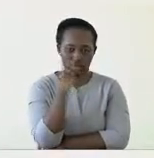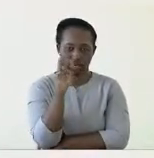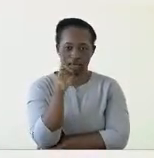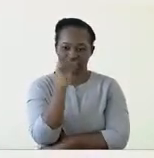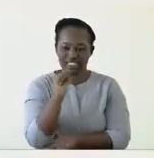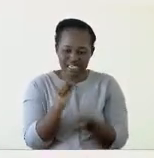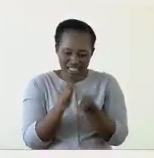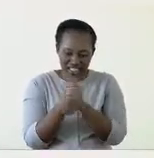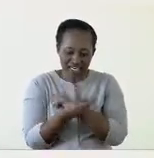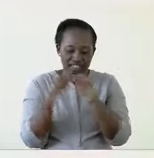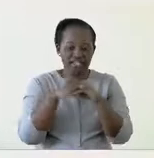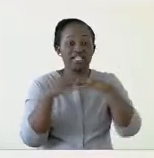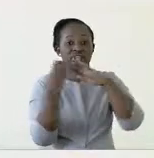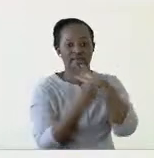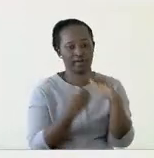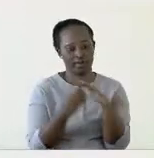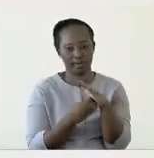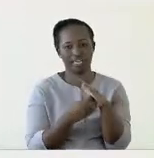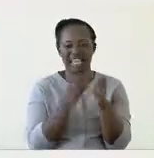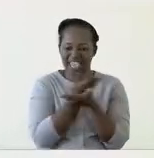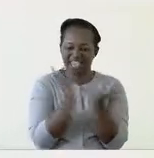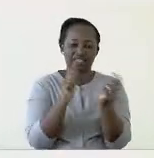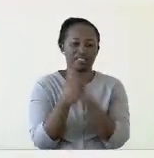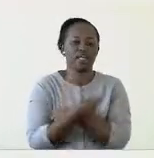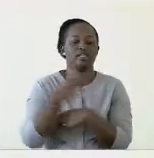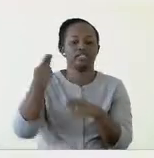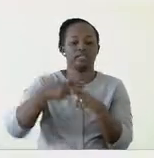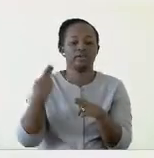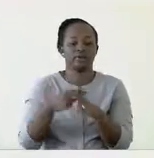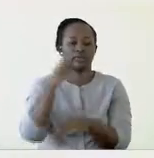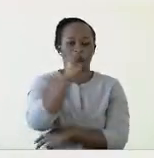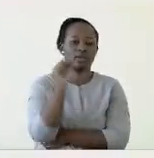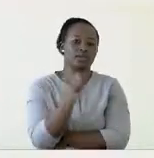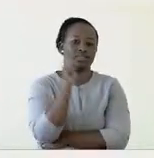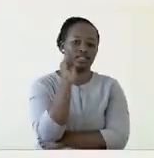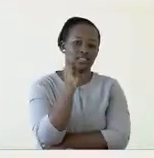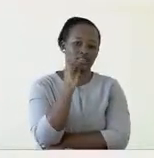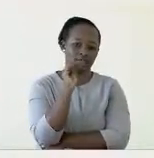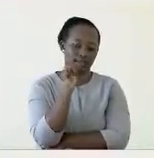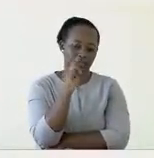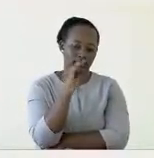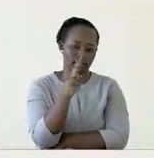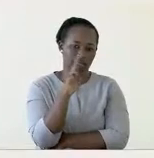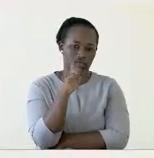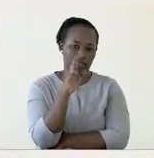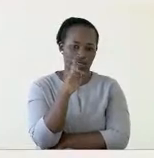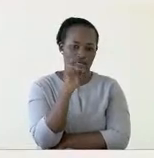environment. Any change in environment is a stimulus, all right? From there, we have the receptors. The receptors,